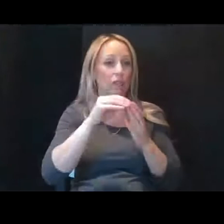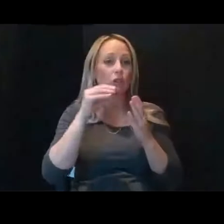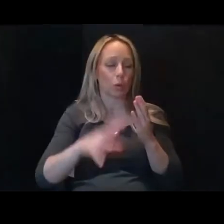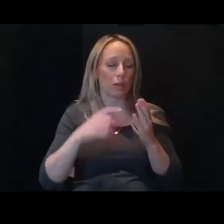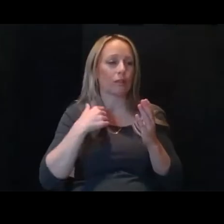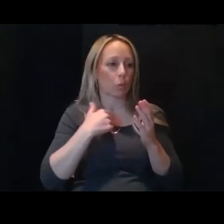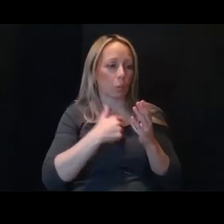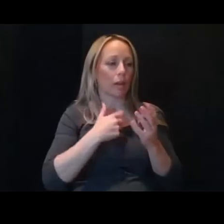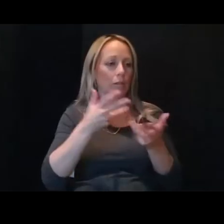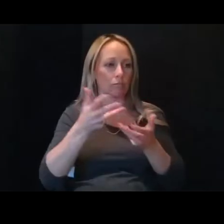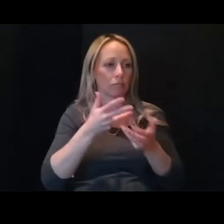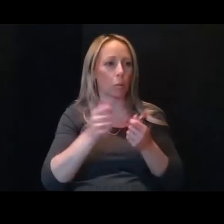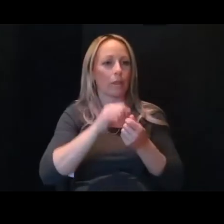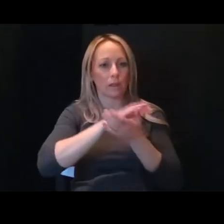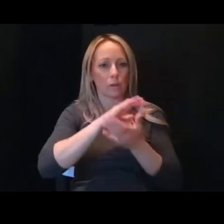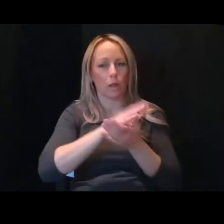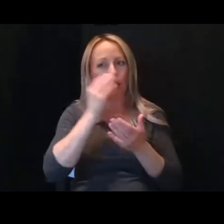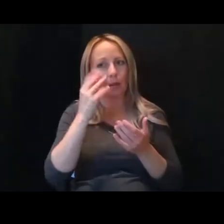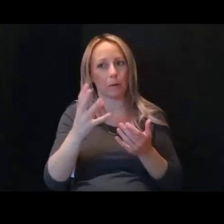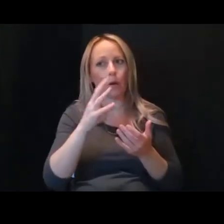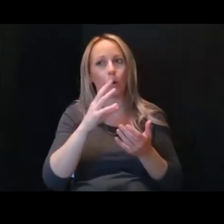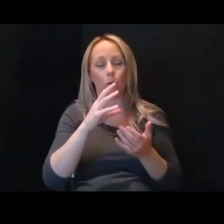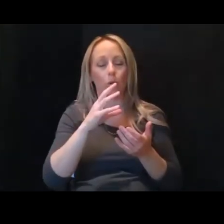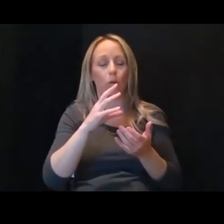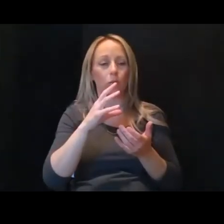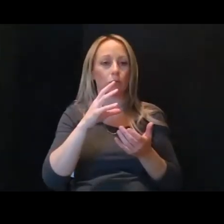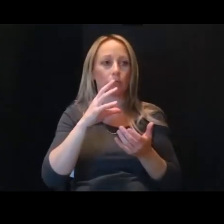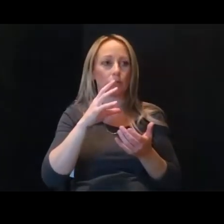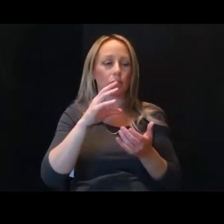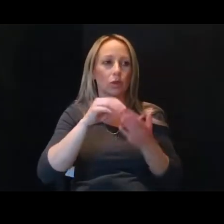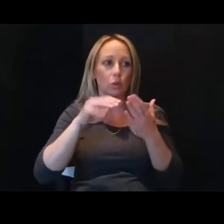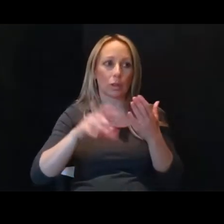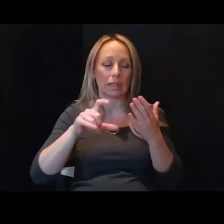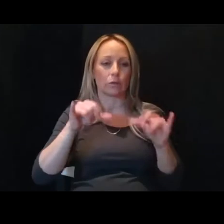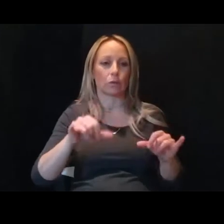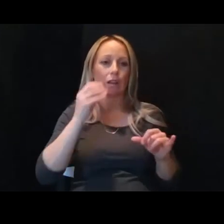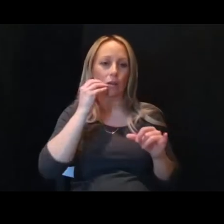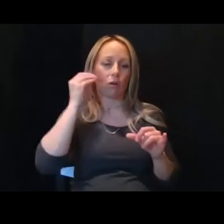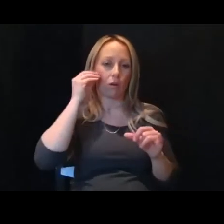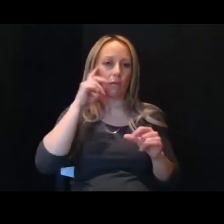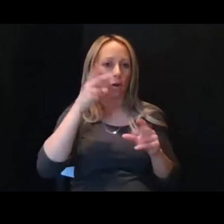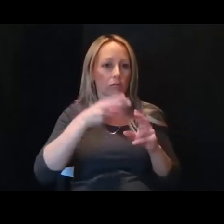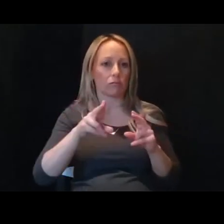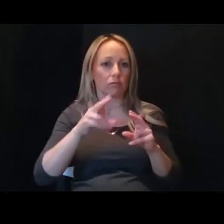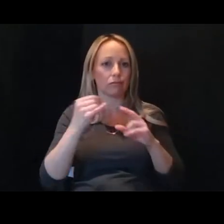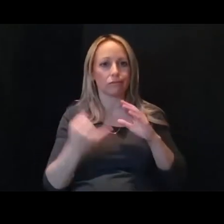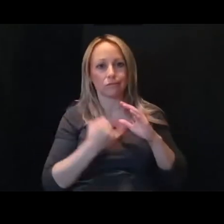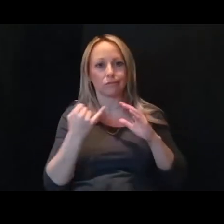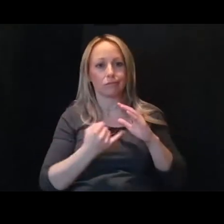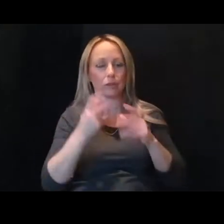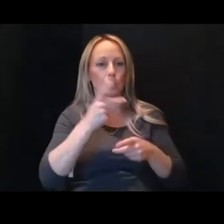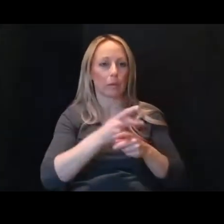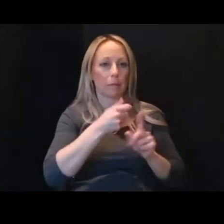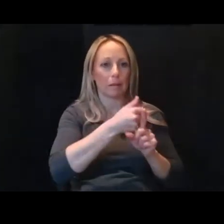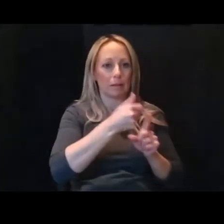schools to say the student is out, or if there's a household contact, the student needs to remain home to keep themselves and others safe. So I